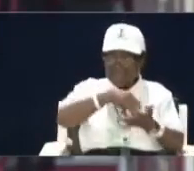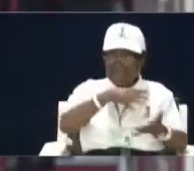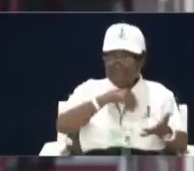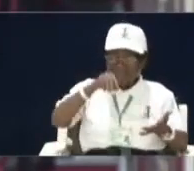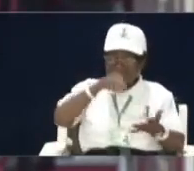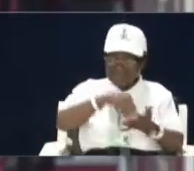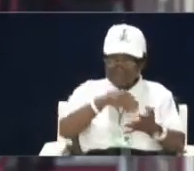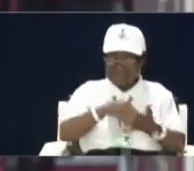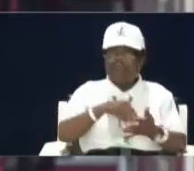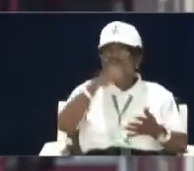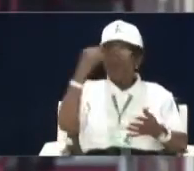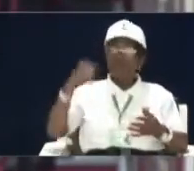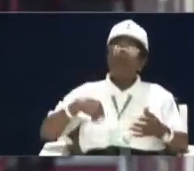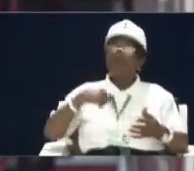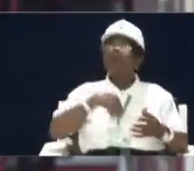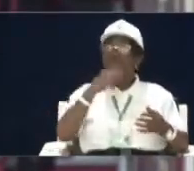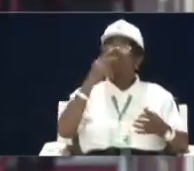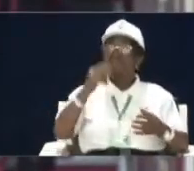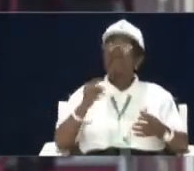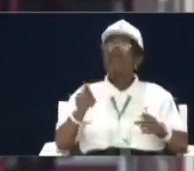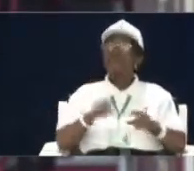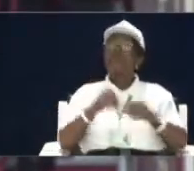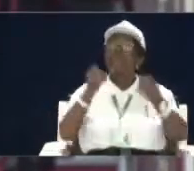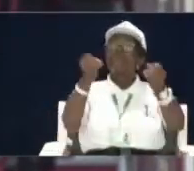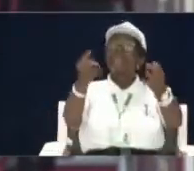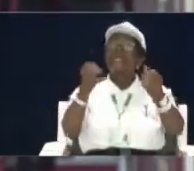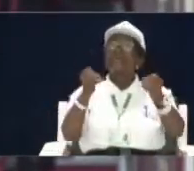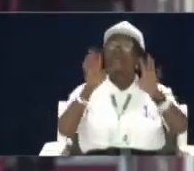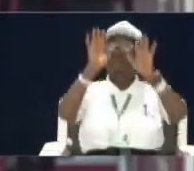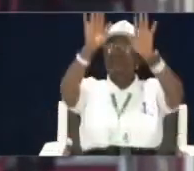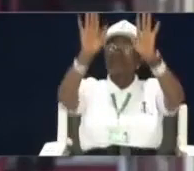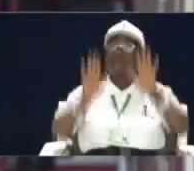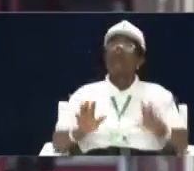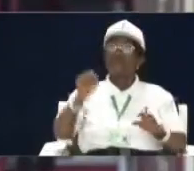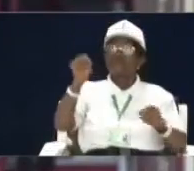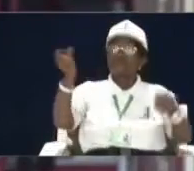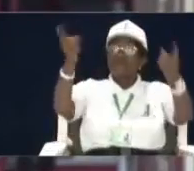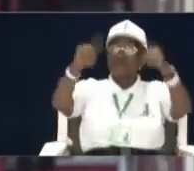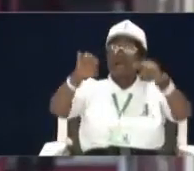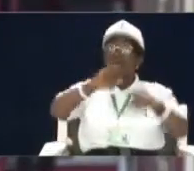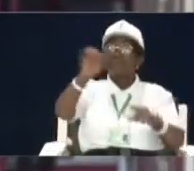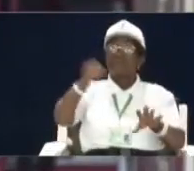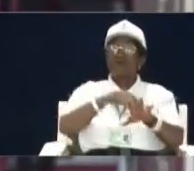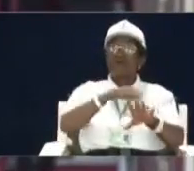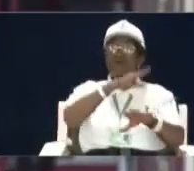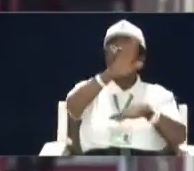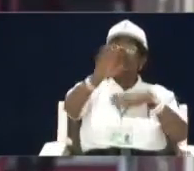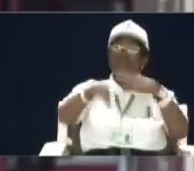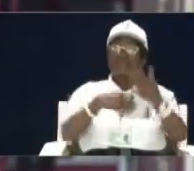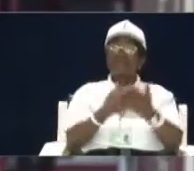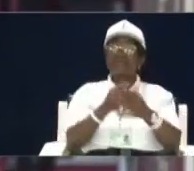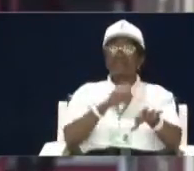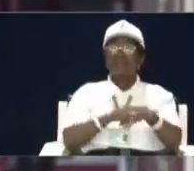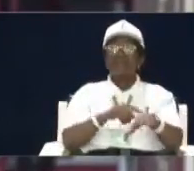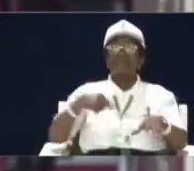Because we see so many miracles happening all the time, we are no